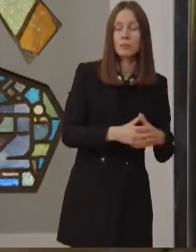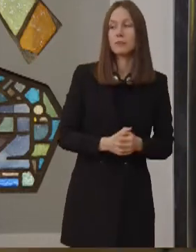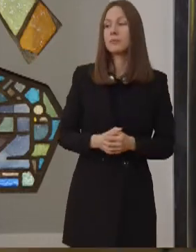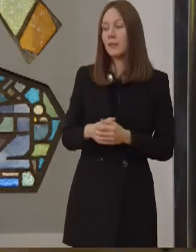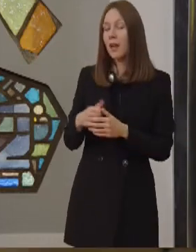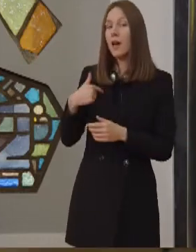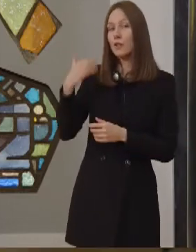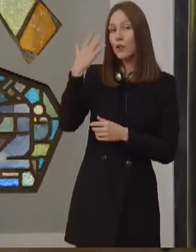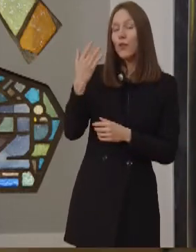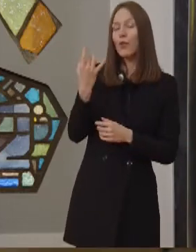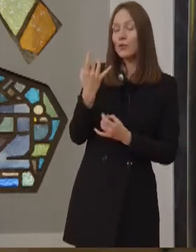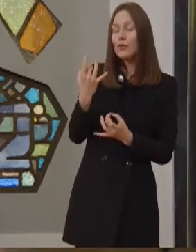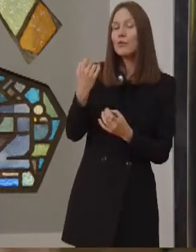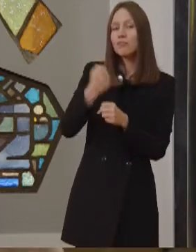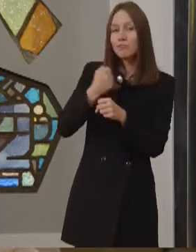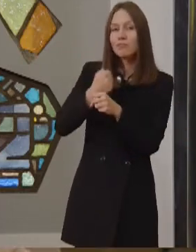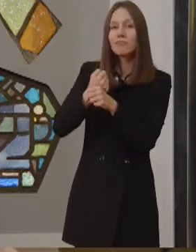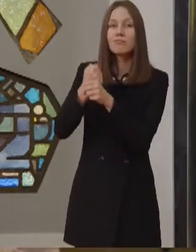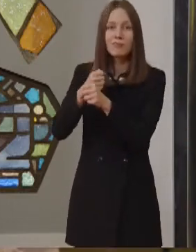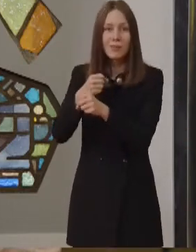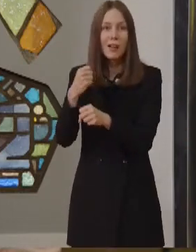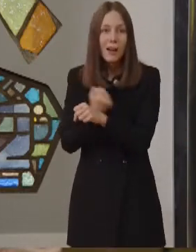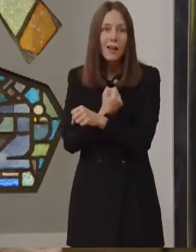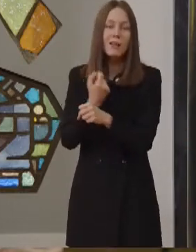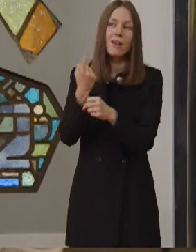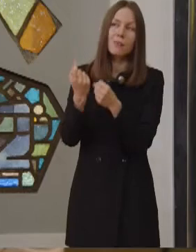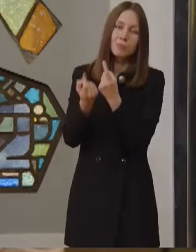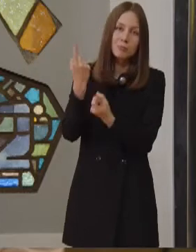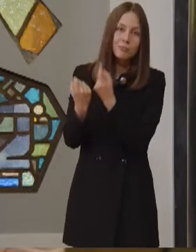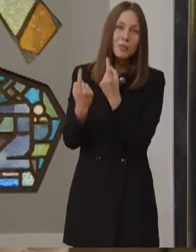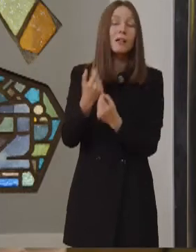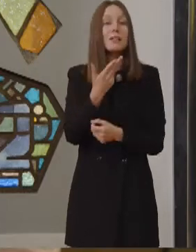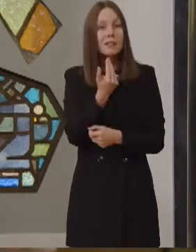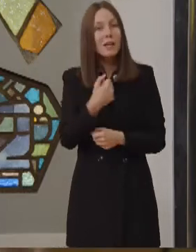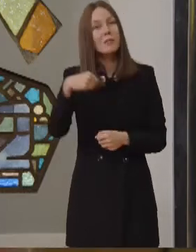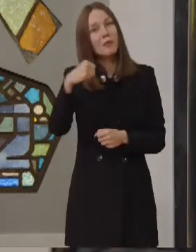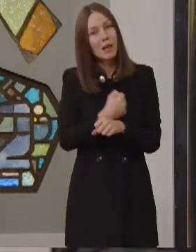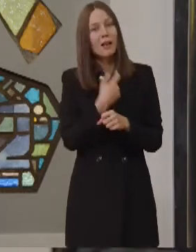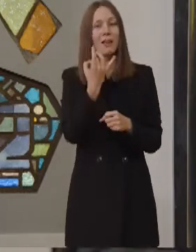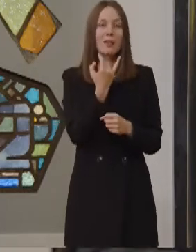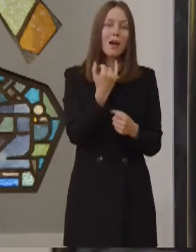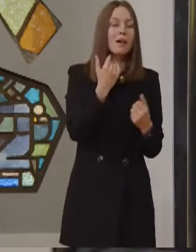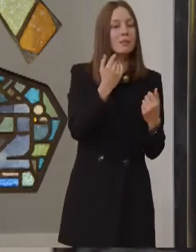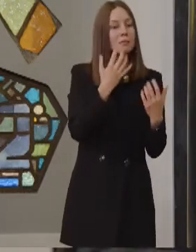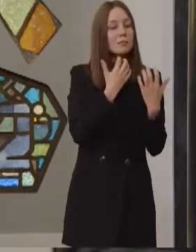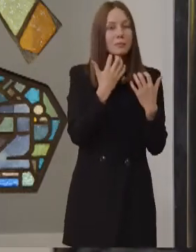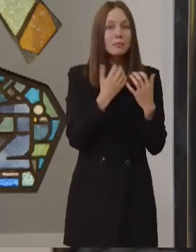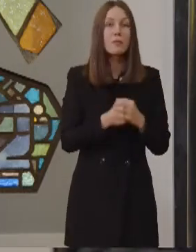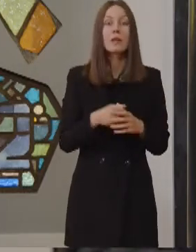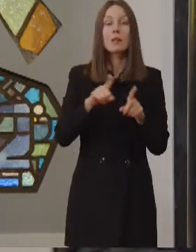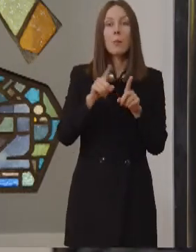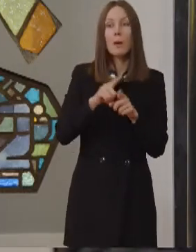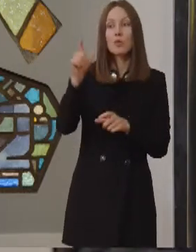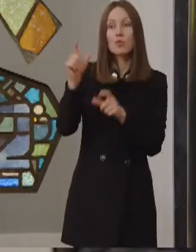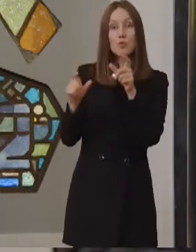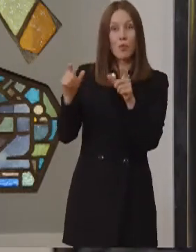Mr. Bichunas, I think that there's much food for thought and much can be done.